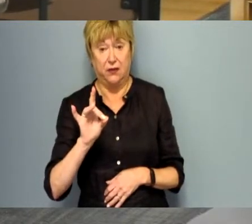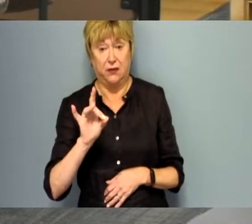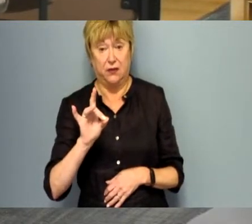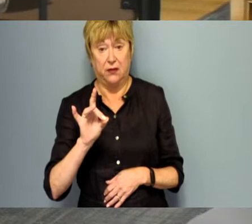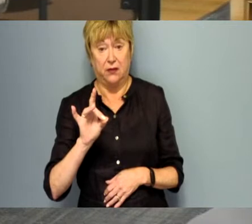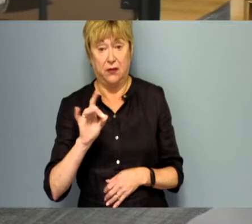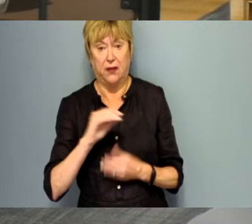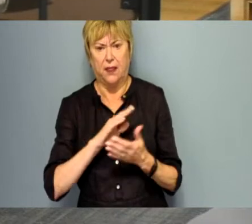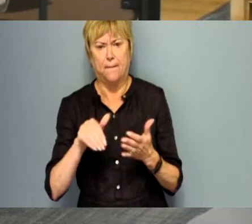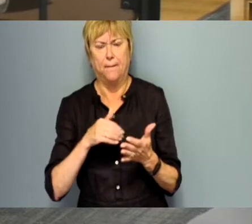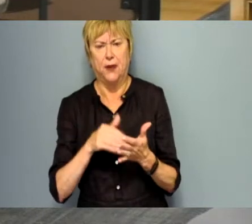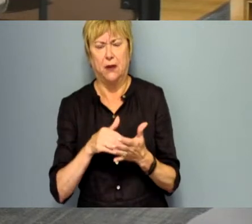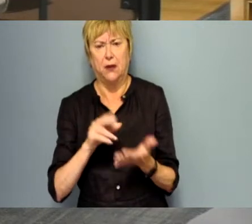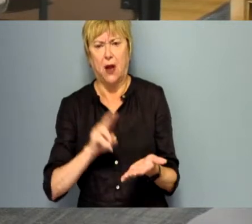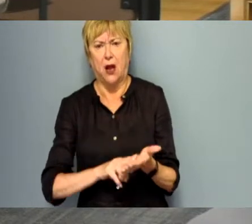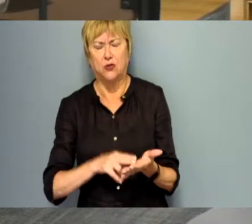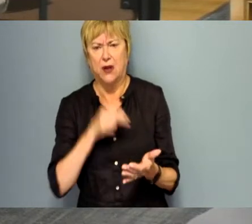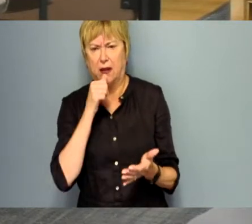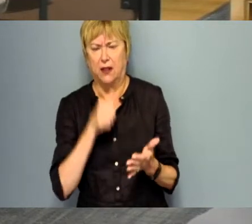mid-contract letters,